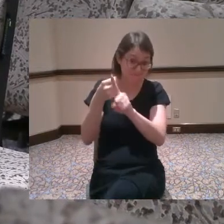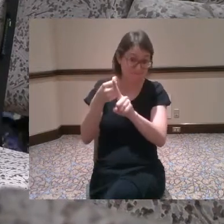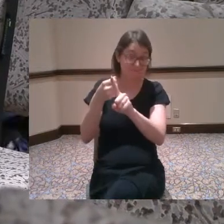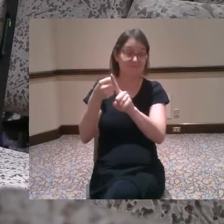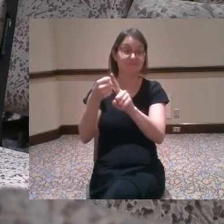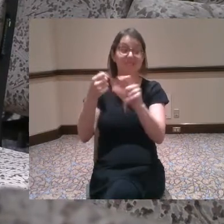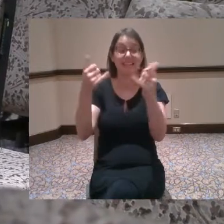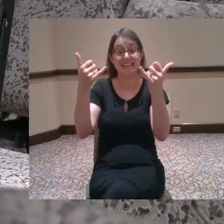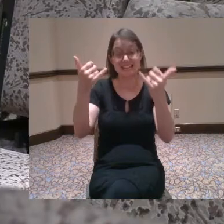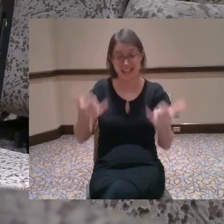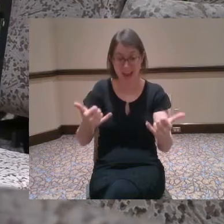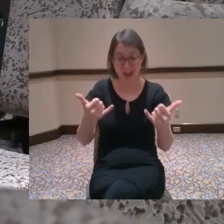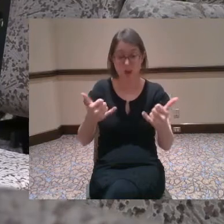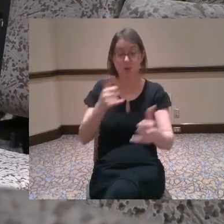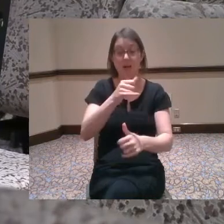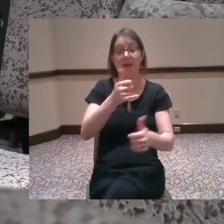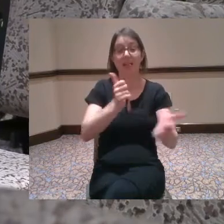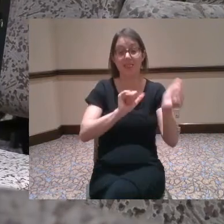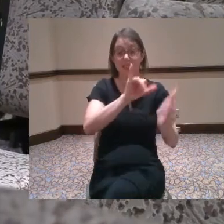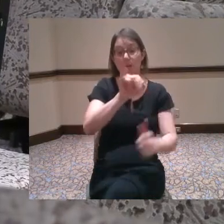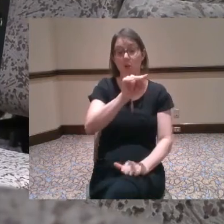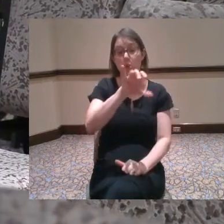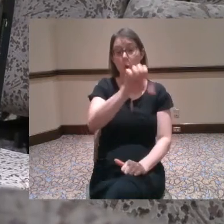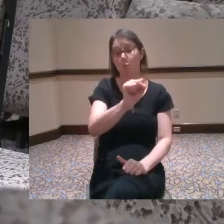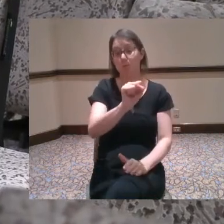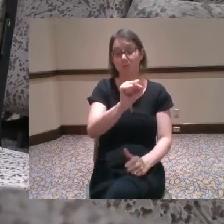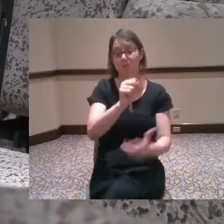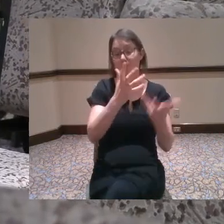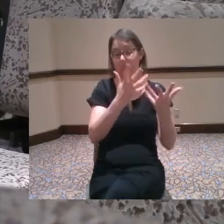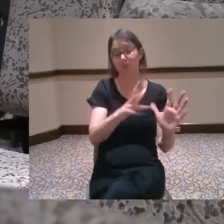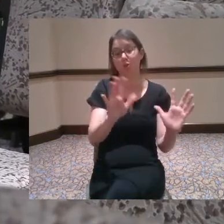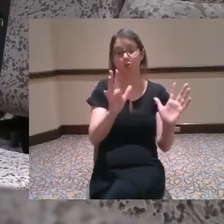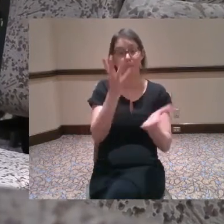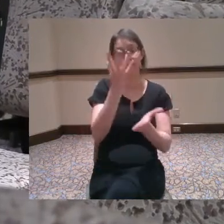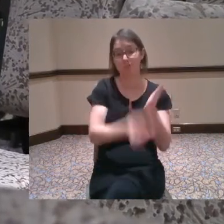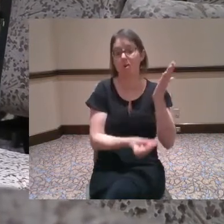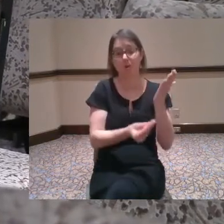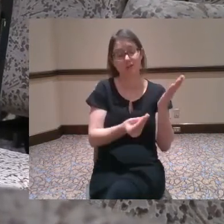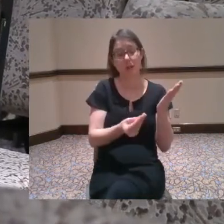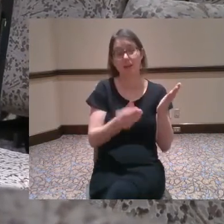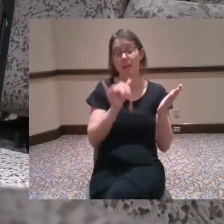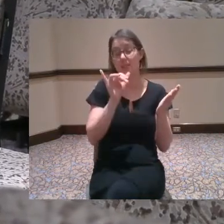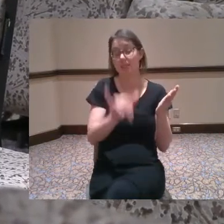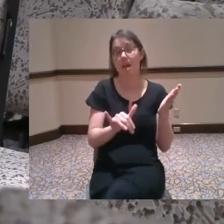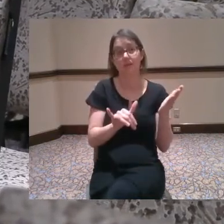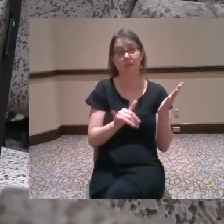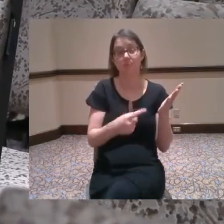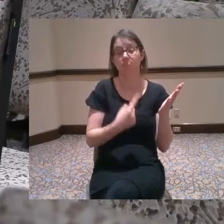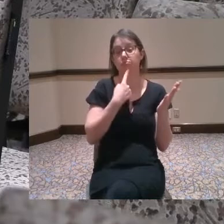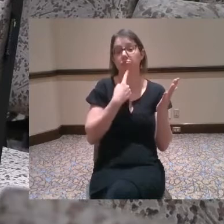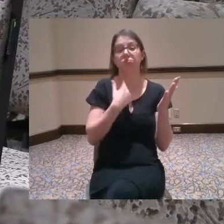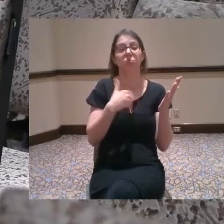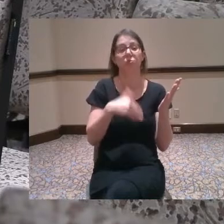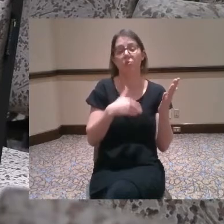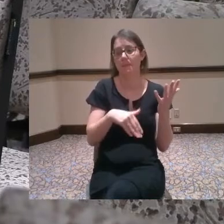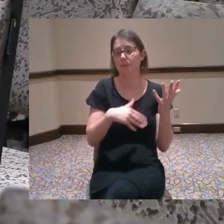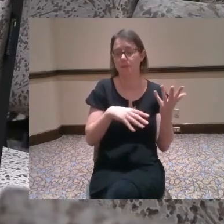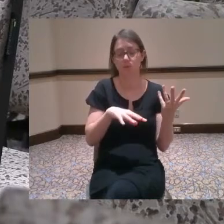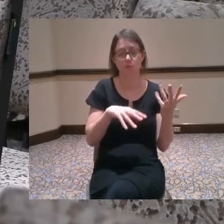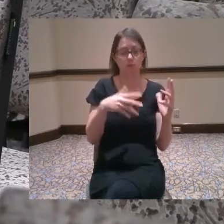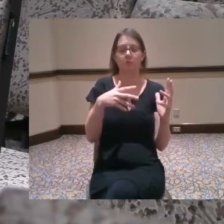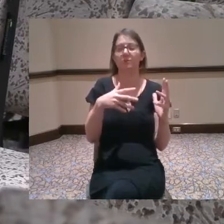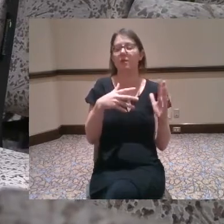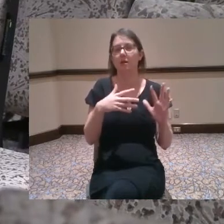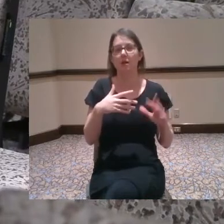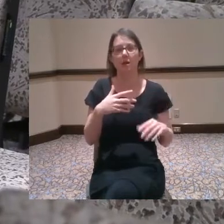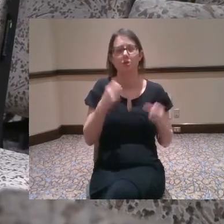post-pandemic, we've lost Theater Jones, which is absolutely devastating to the community in so many different